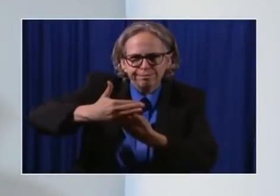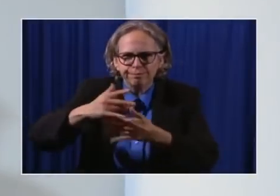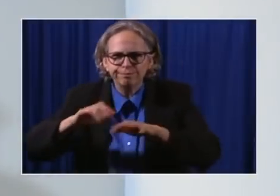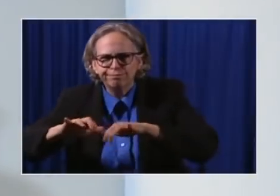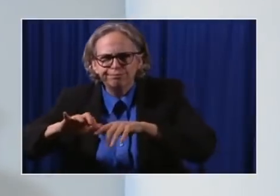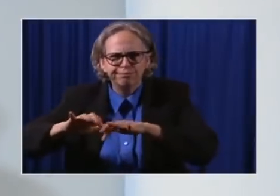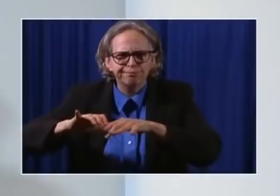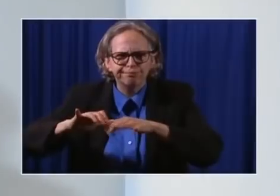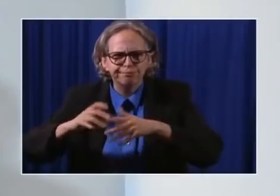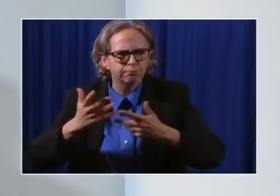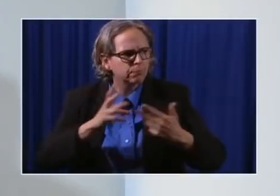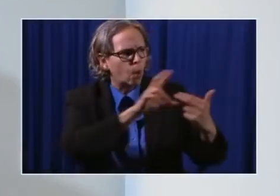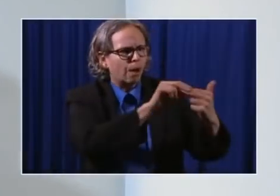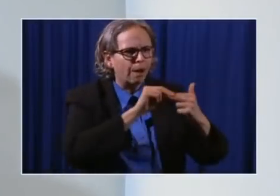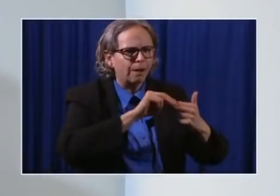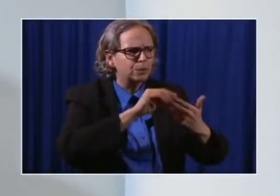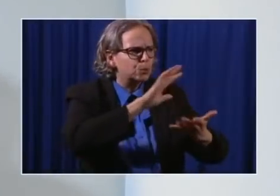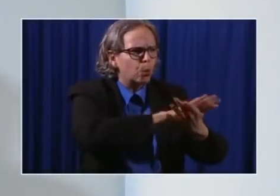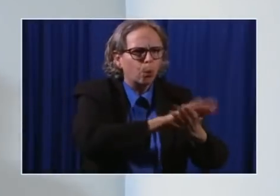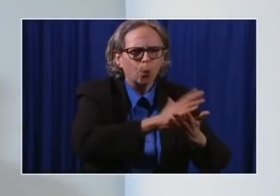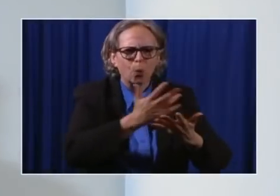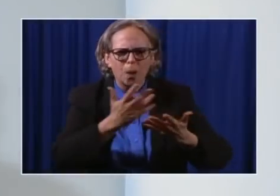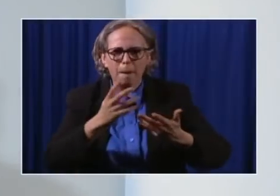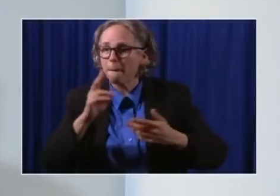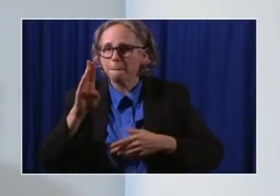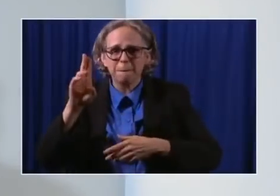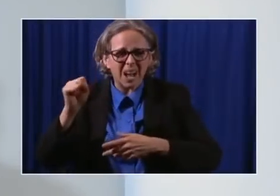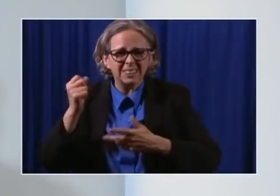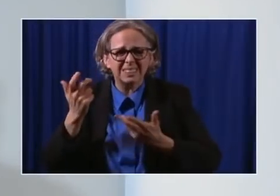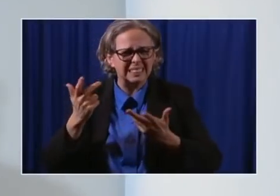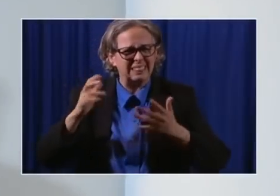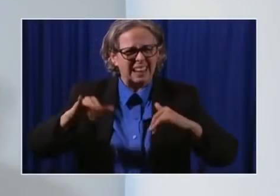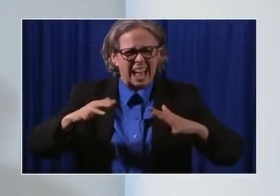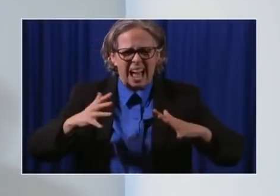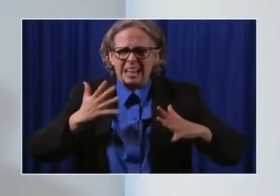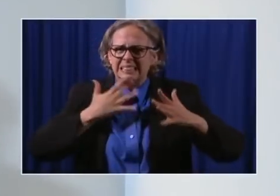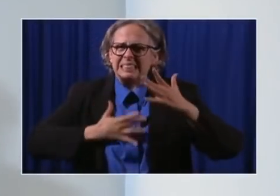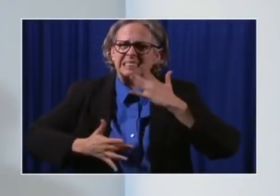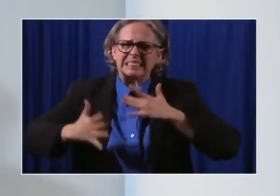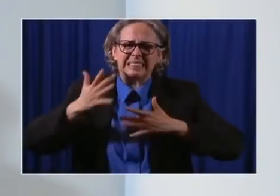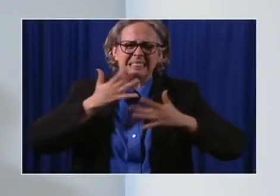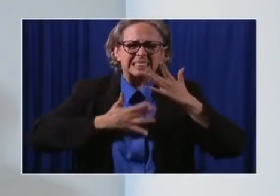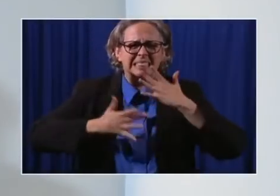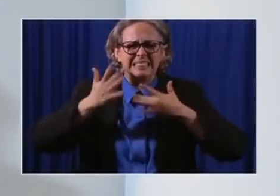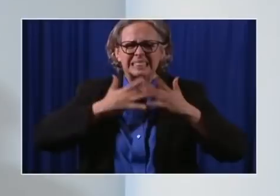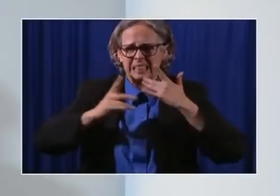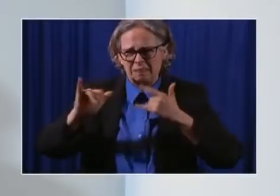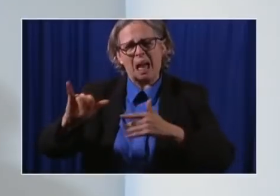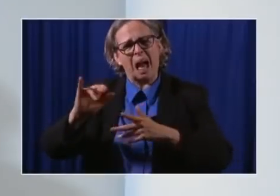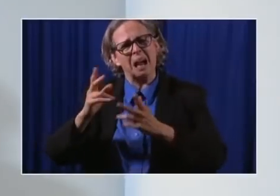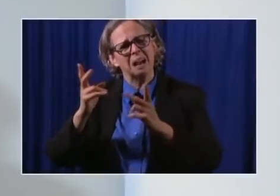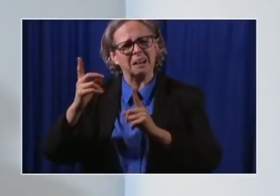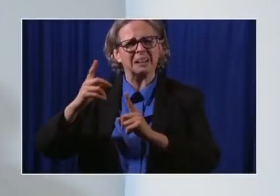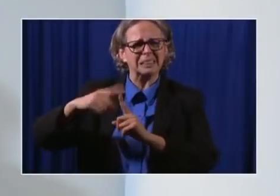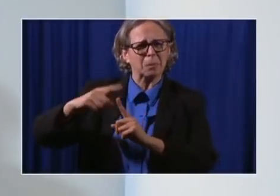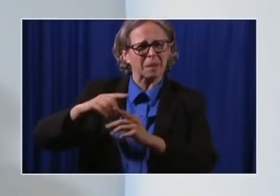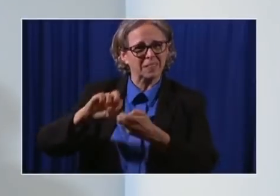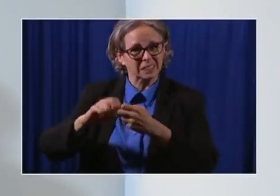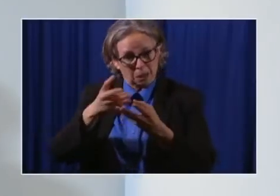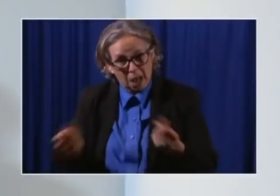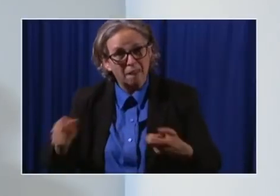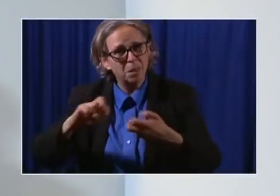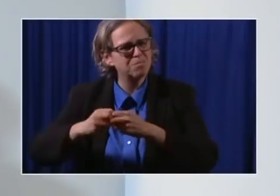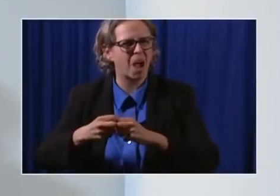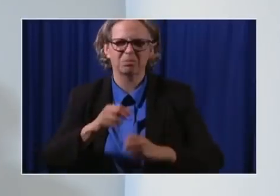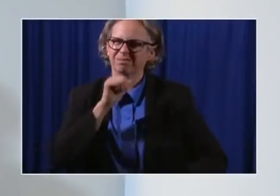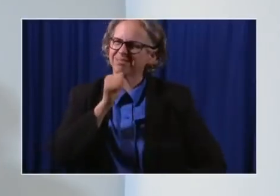local school may be providing through buses. So these are stopgap measures, but they certainly don't provide the access that